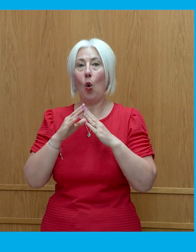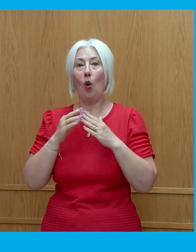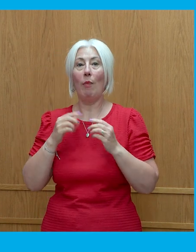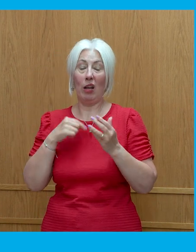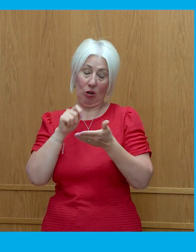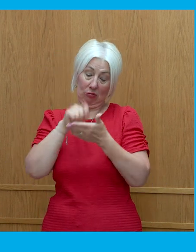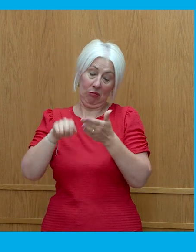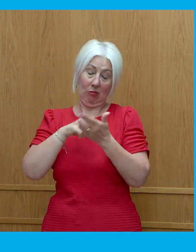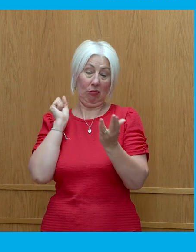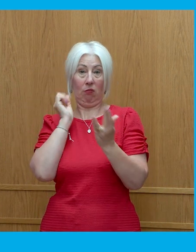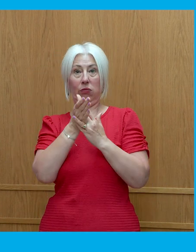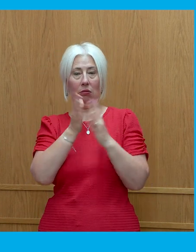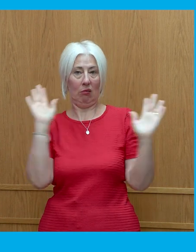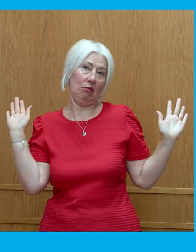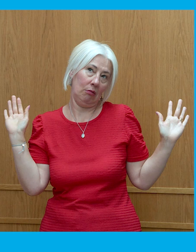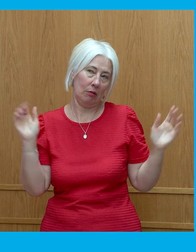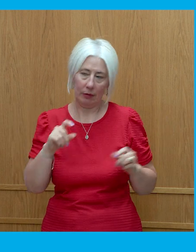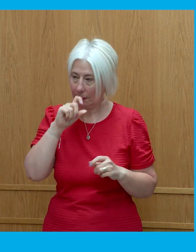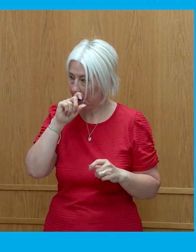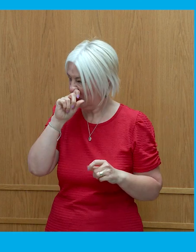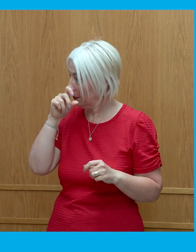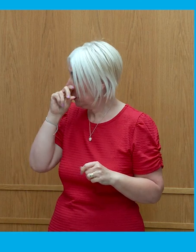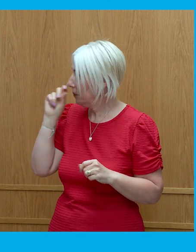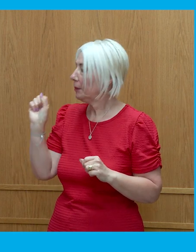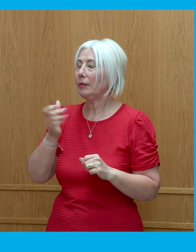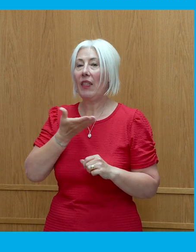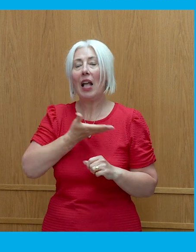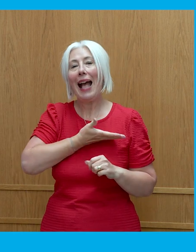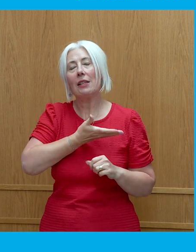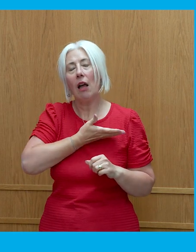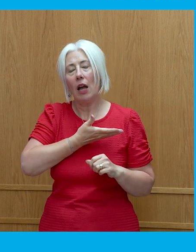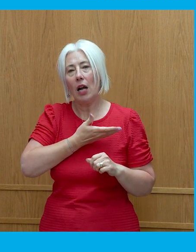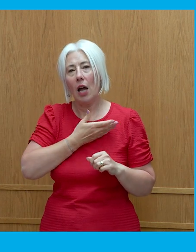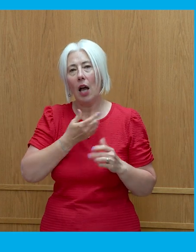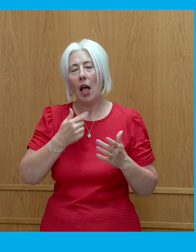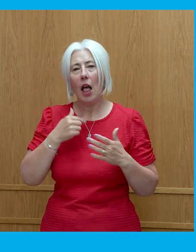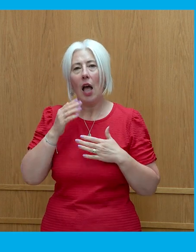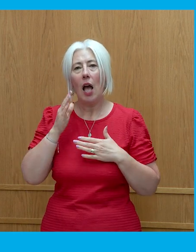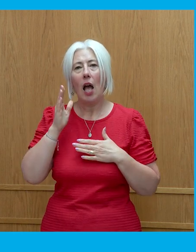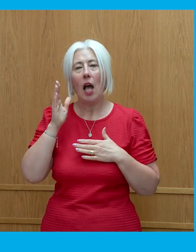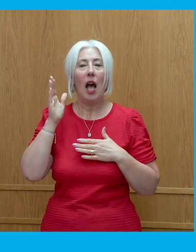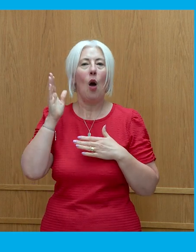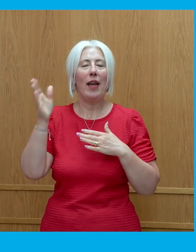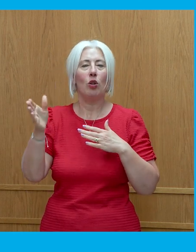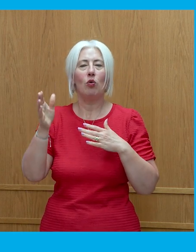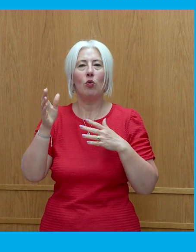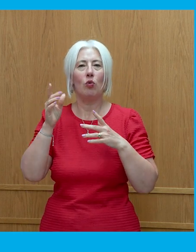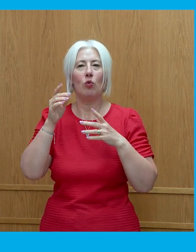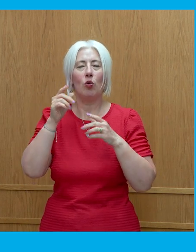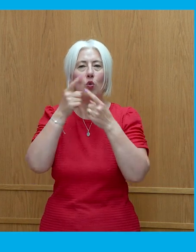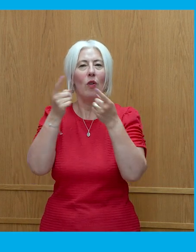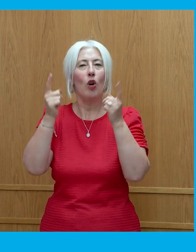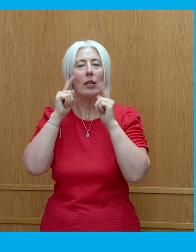But Nomia wants to come in. Gaza thing. When I went to Columbia University and covered the protests there,